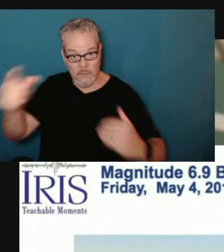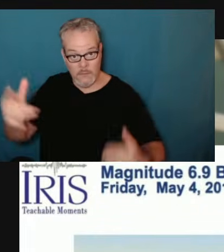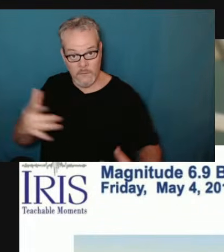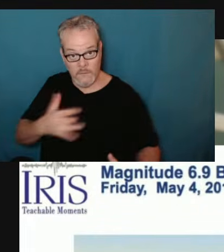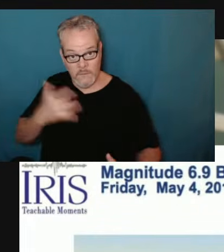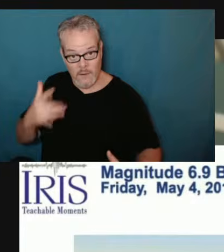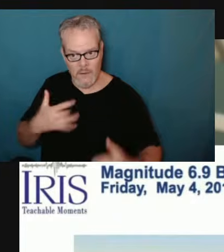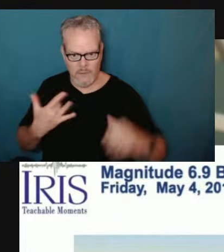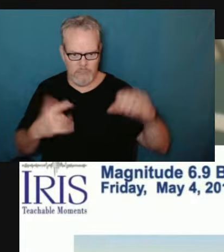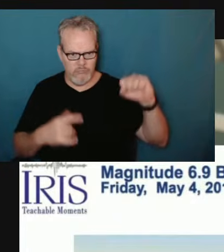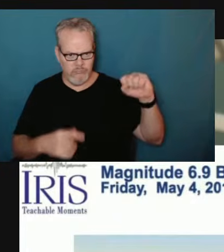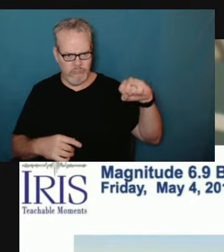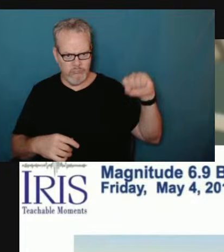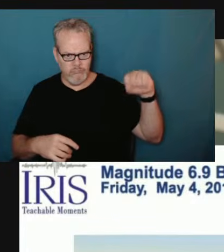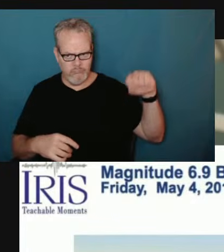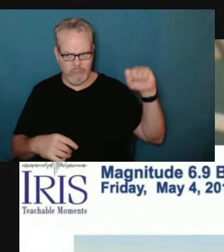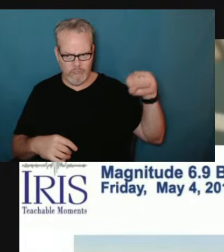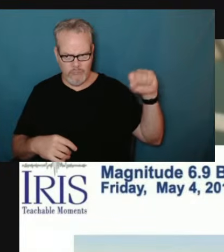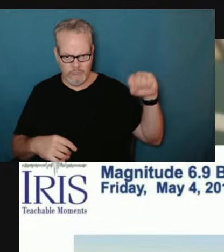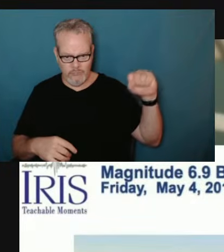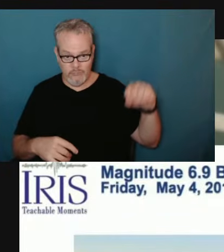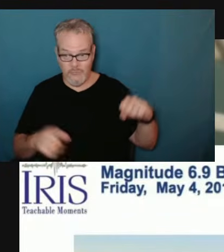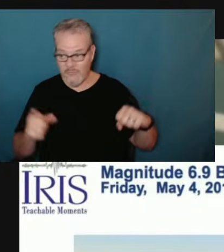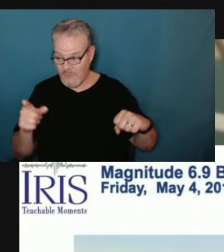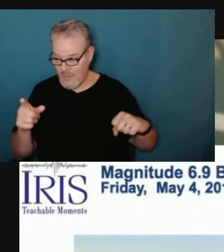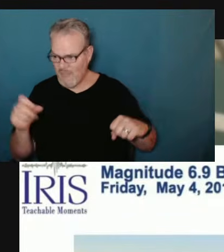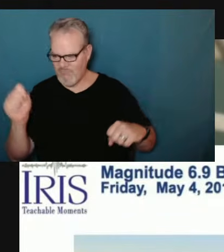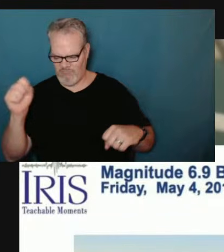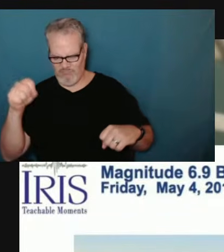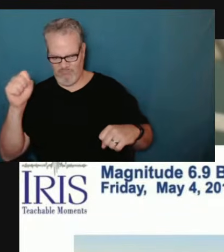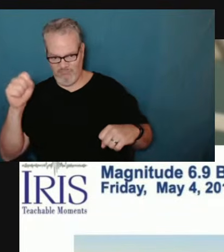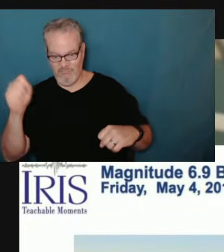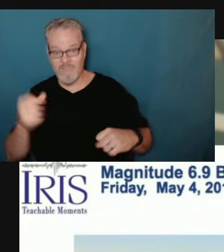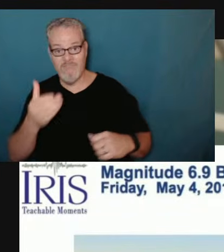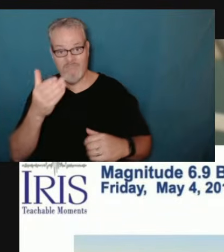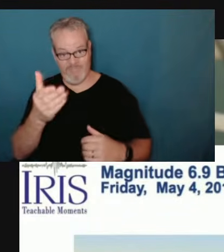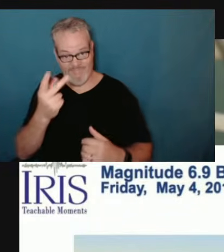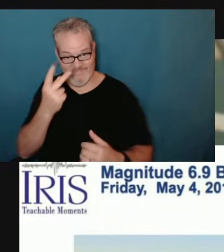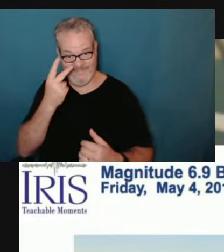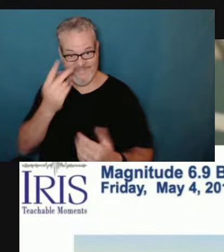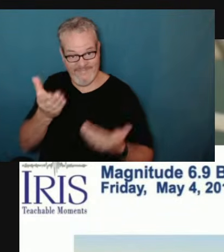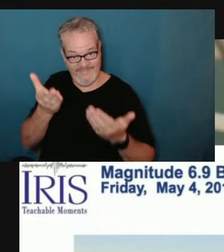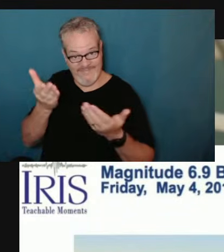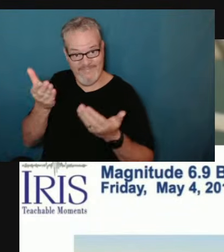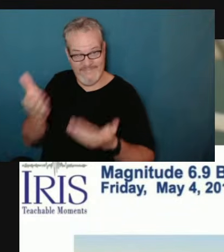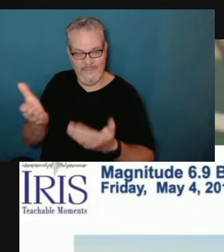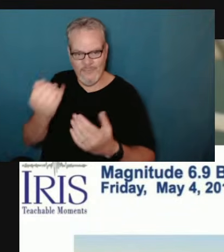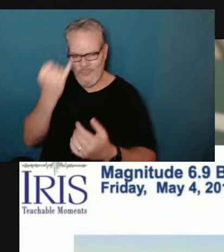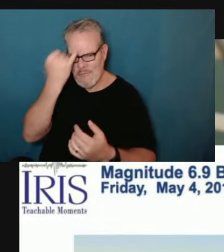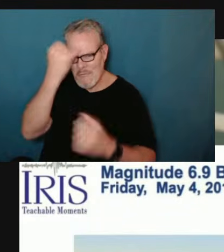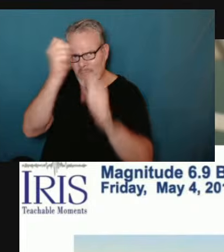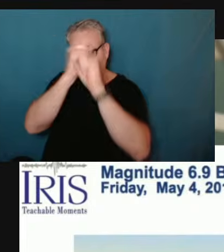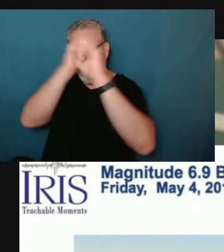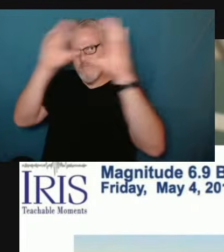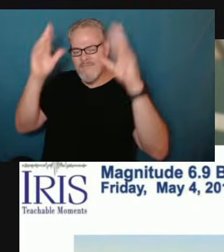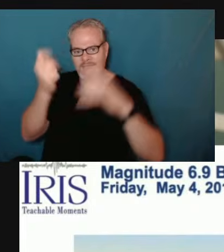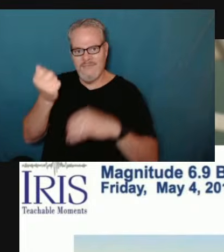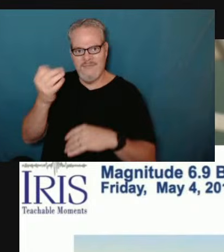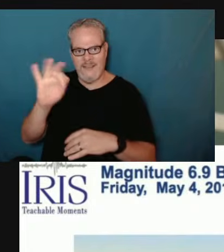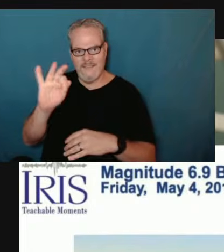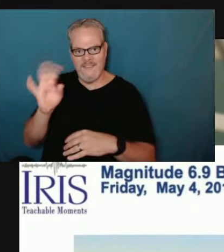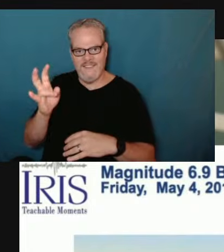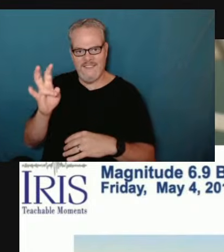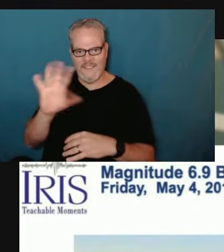Yeah. Okay. So there you go, see? So now imagine in 1975, you run through the numbers, and